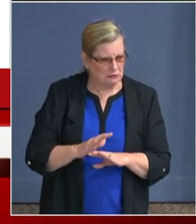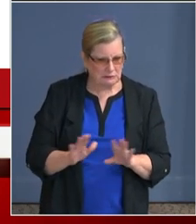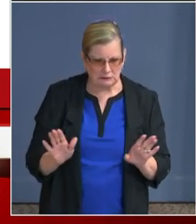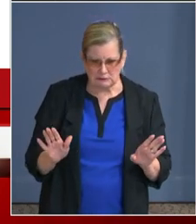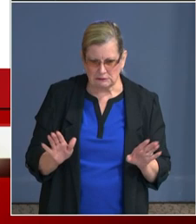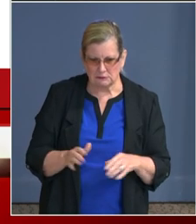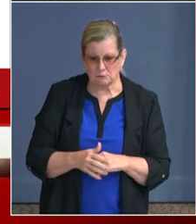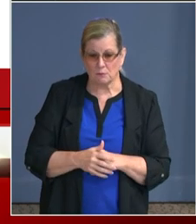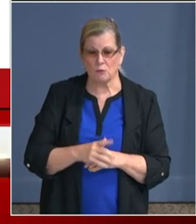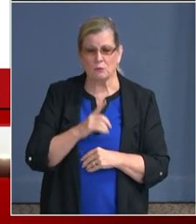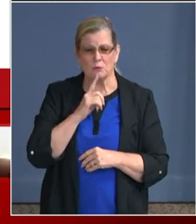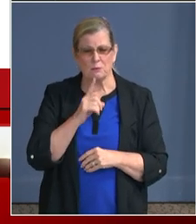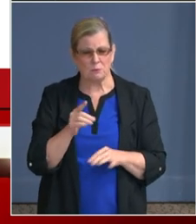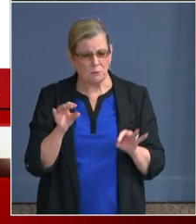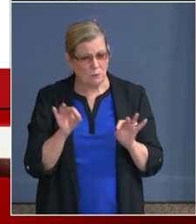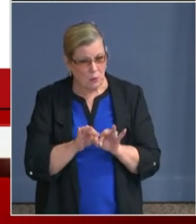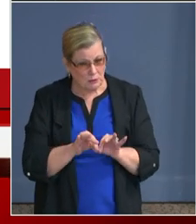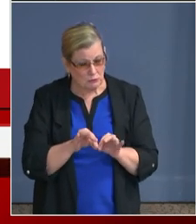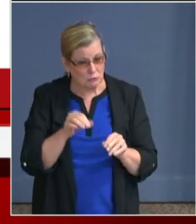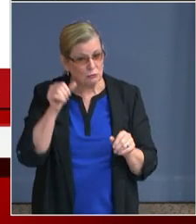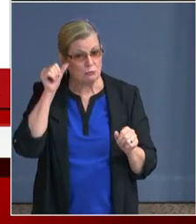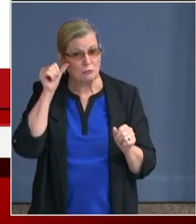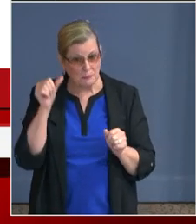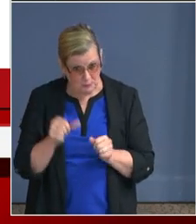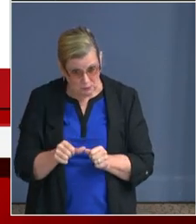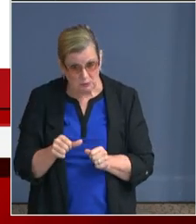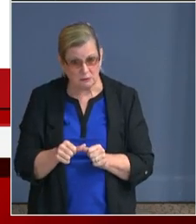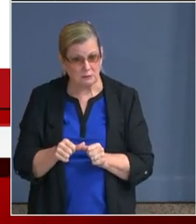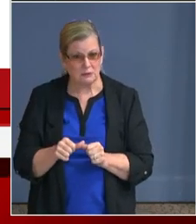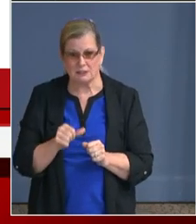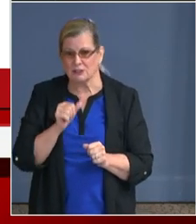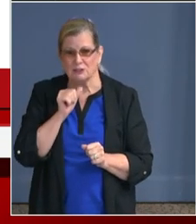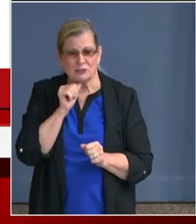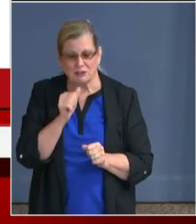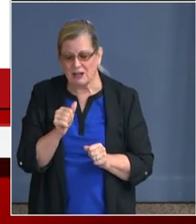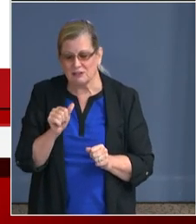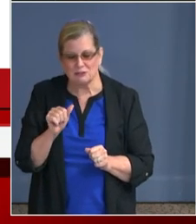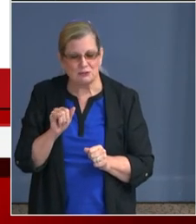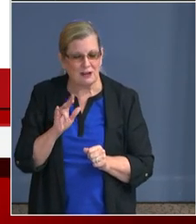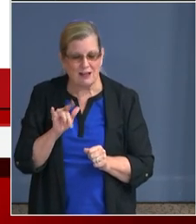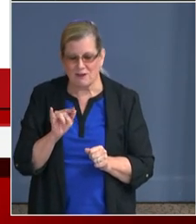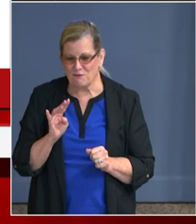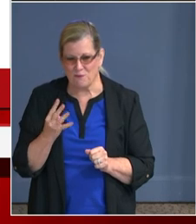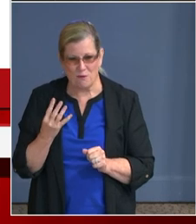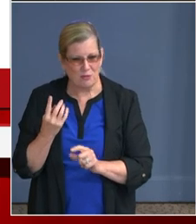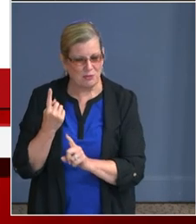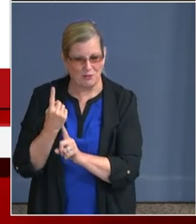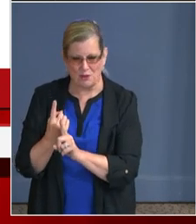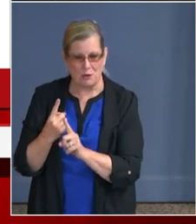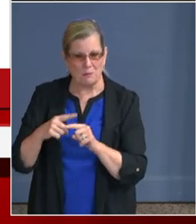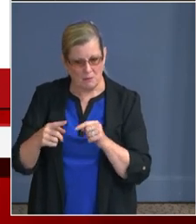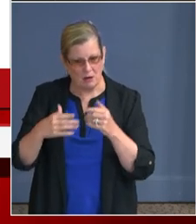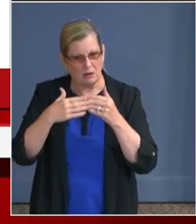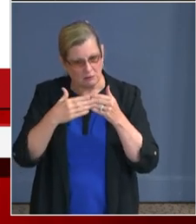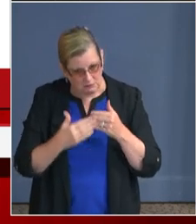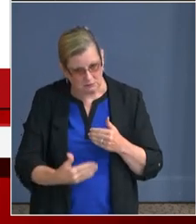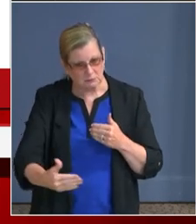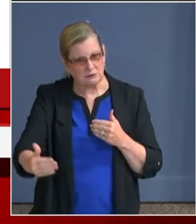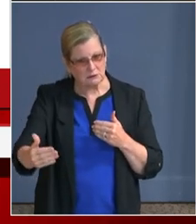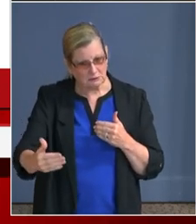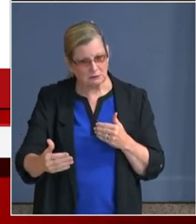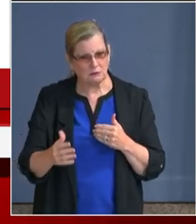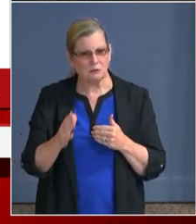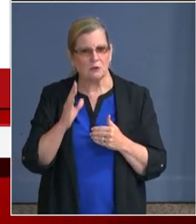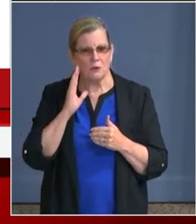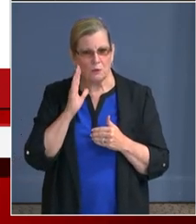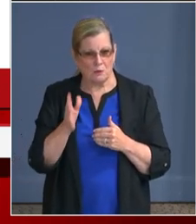remember that not just on the 4th of July, but as we move through our phased reopening,